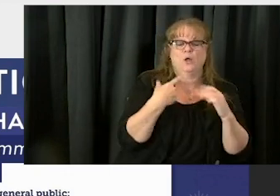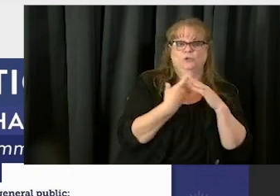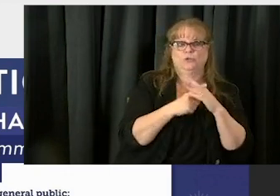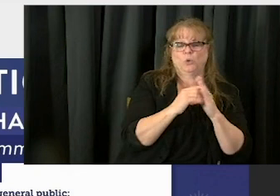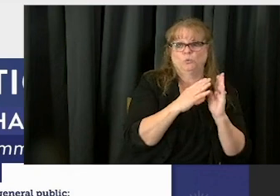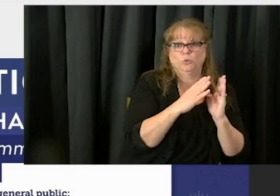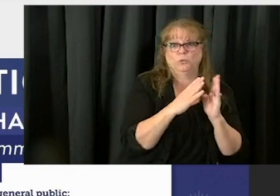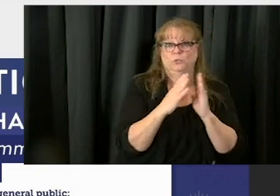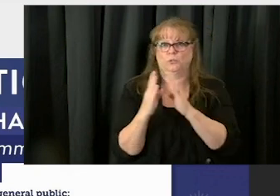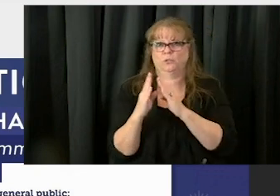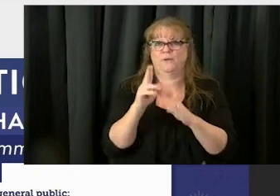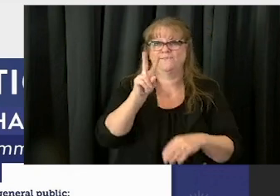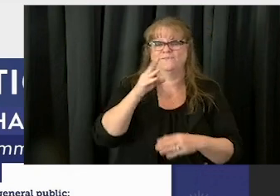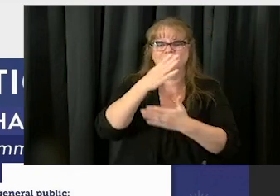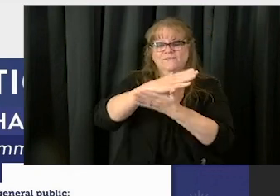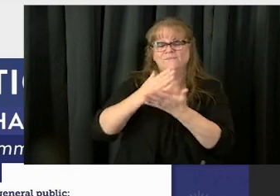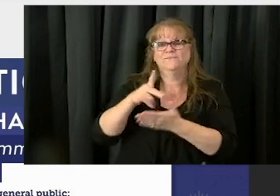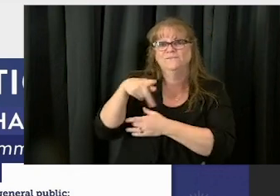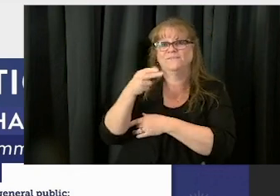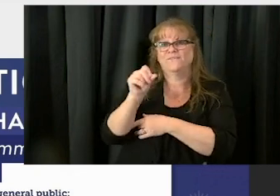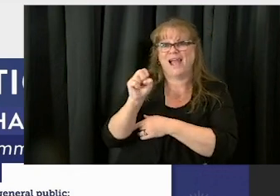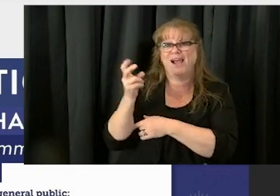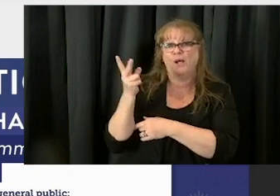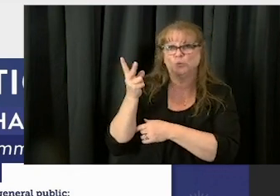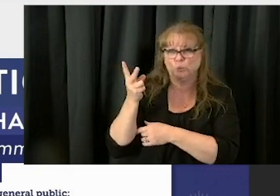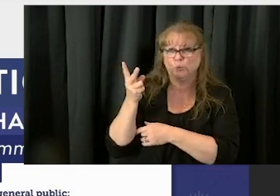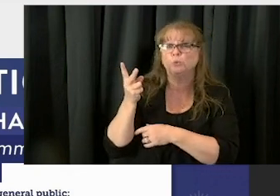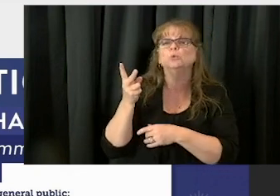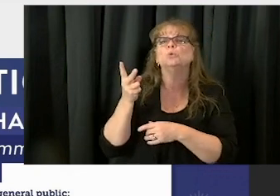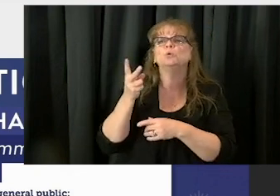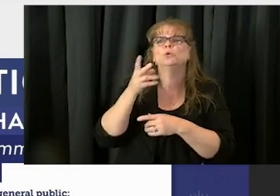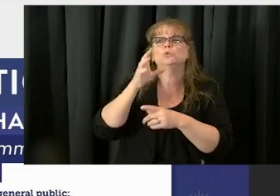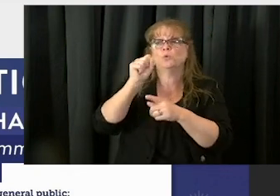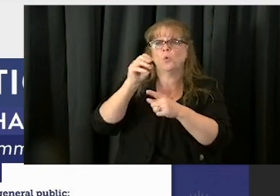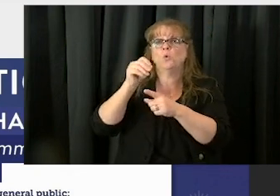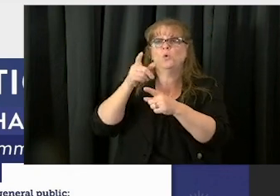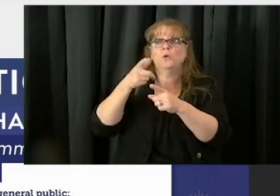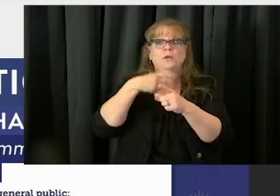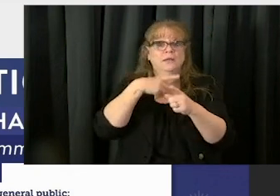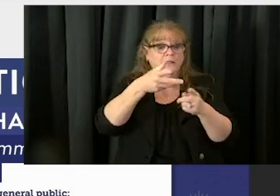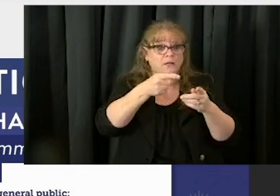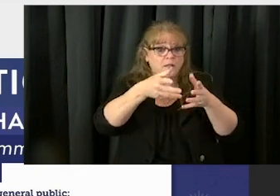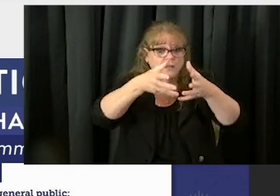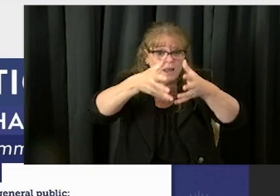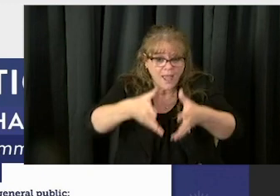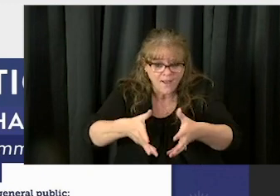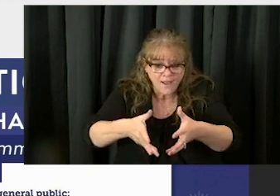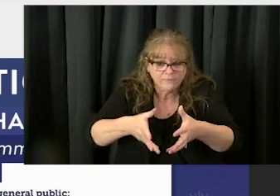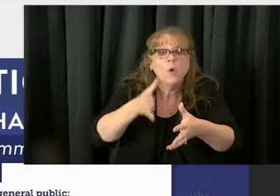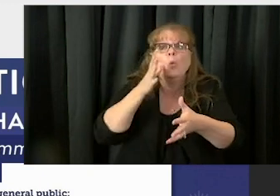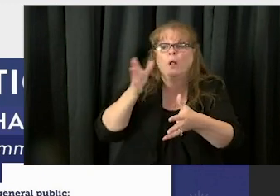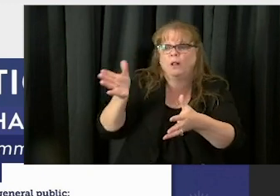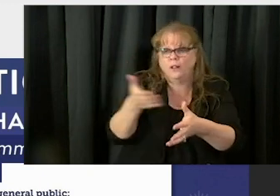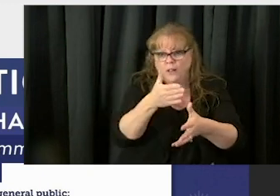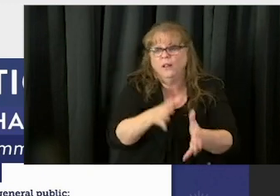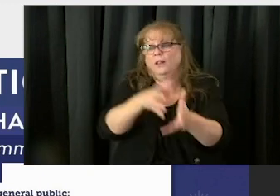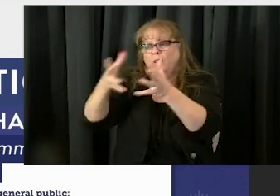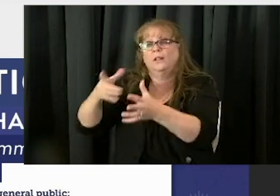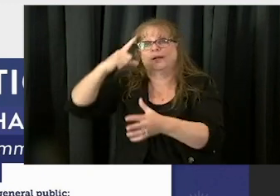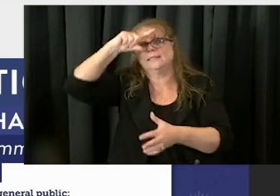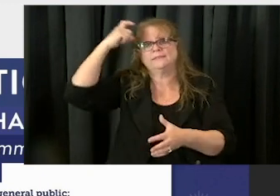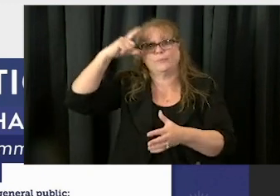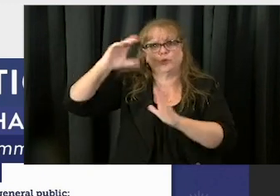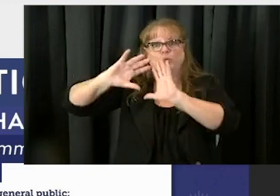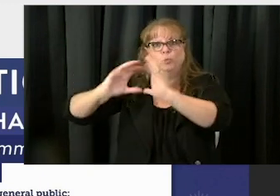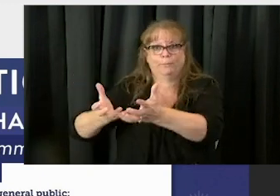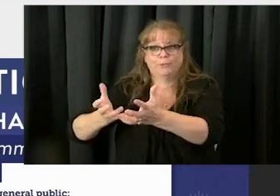and educators from phase 2 to phase 1B. So that's from an April-May timeline to a March timeline for educators. As